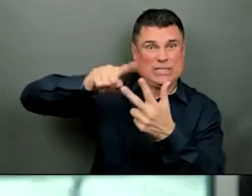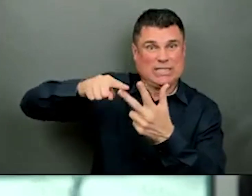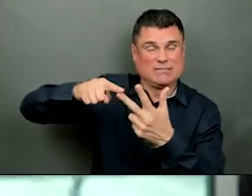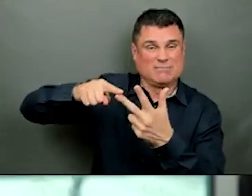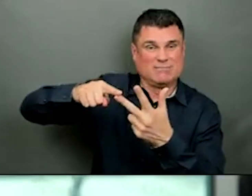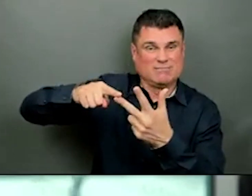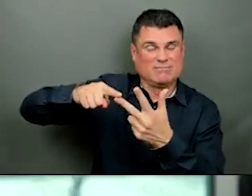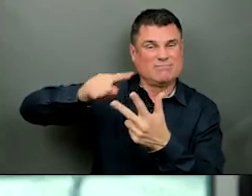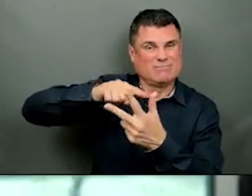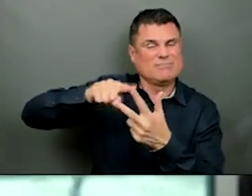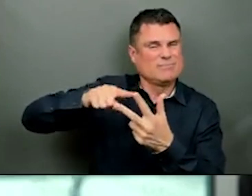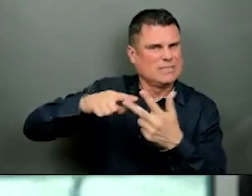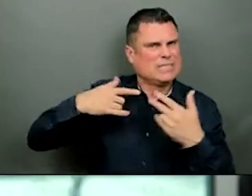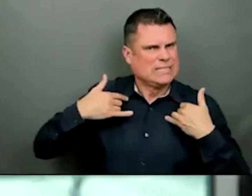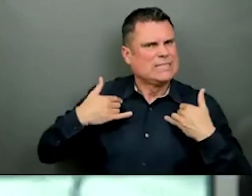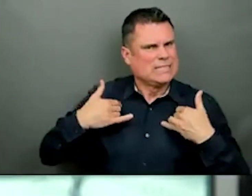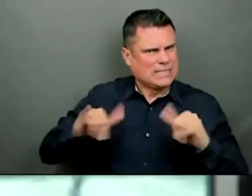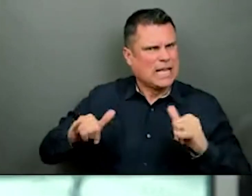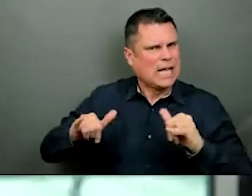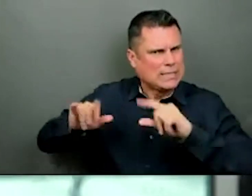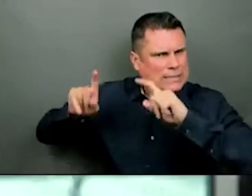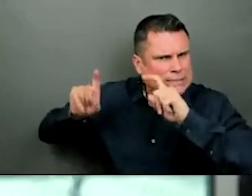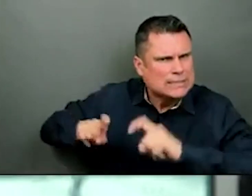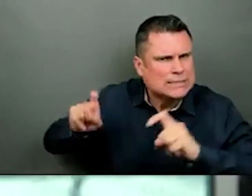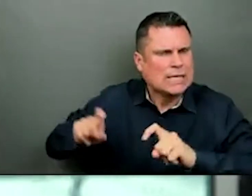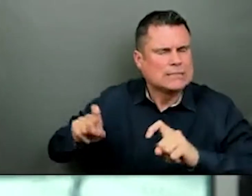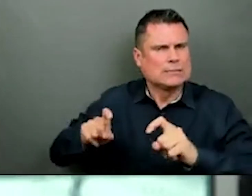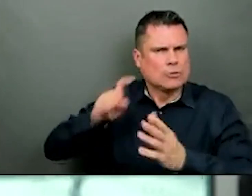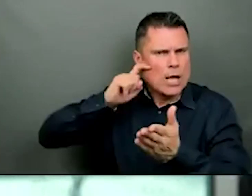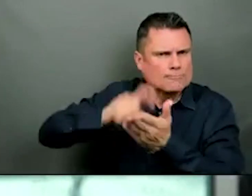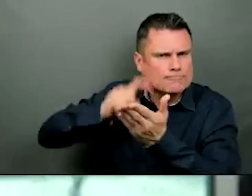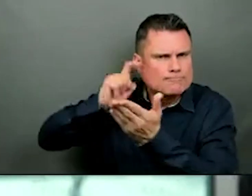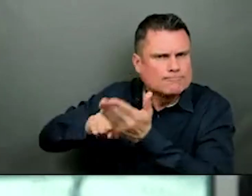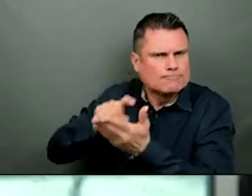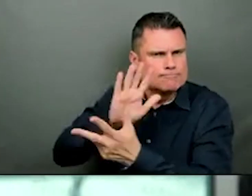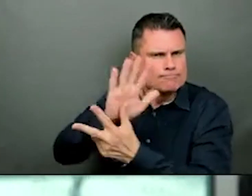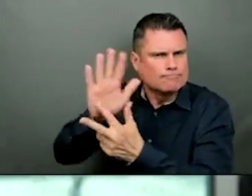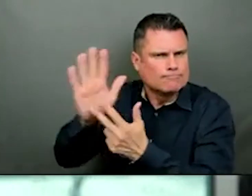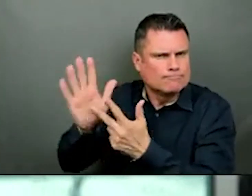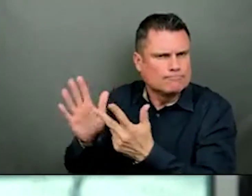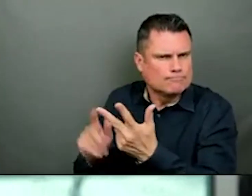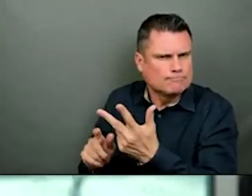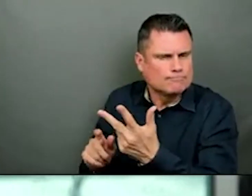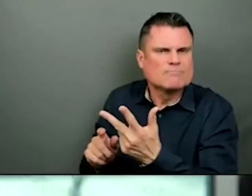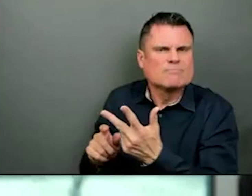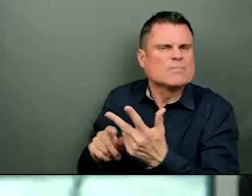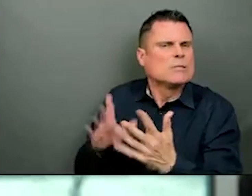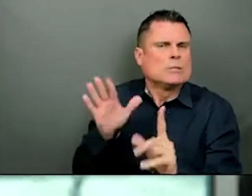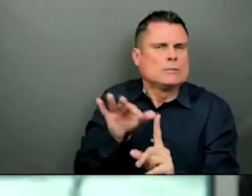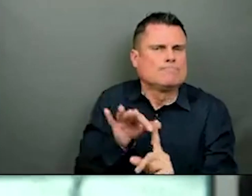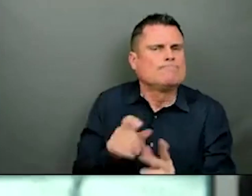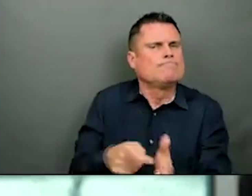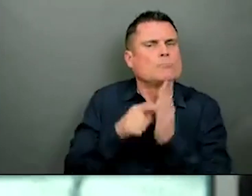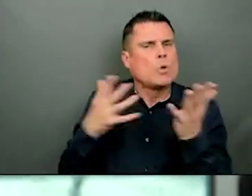they missed a day. So we had 90 new cases identified as variants in the last 2 days.